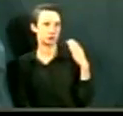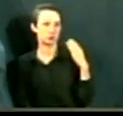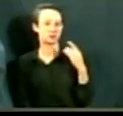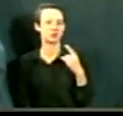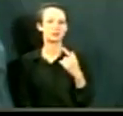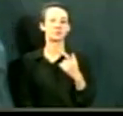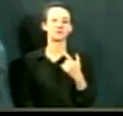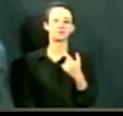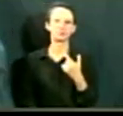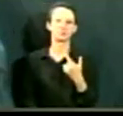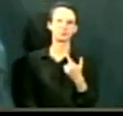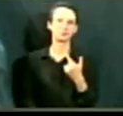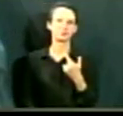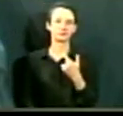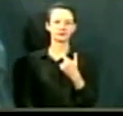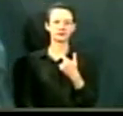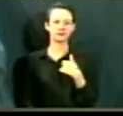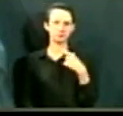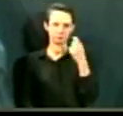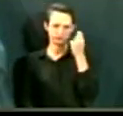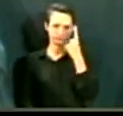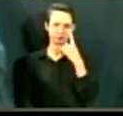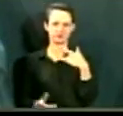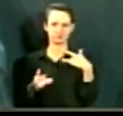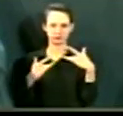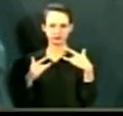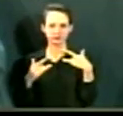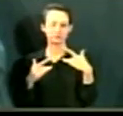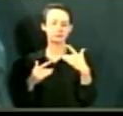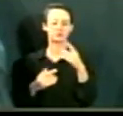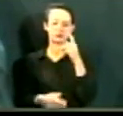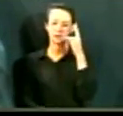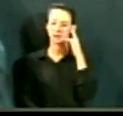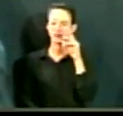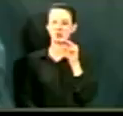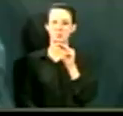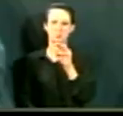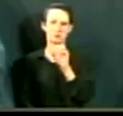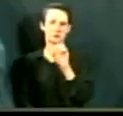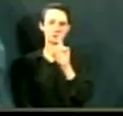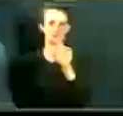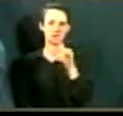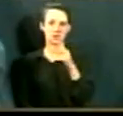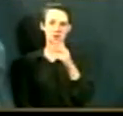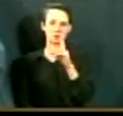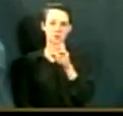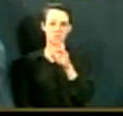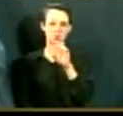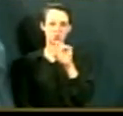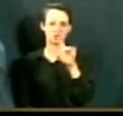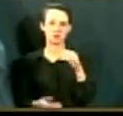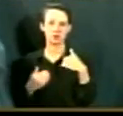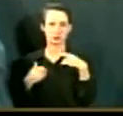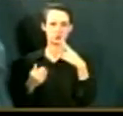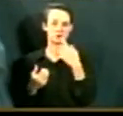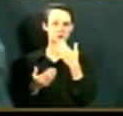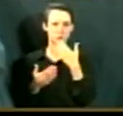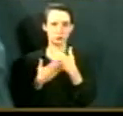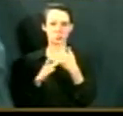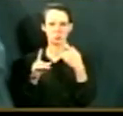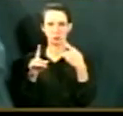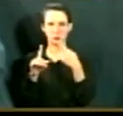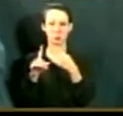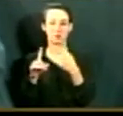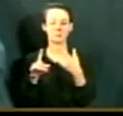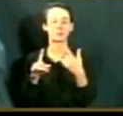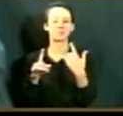I do echo, I get some of the concerns, and I think Ms. Dethridge raises a valid point looking at our hands being tied by county commission.